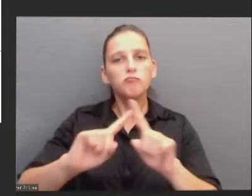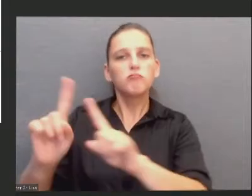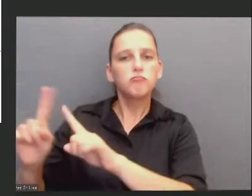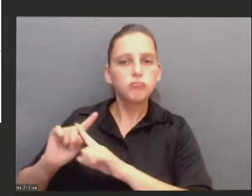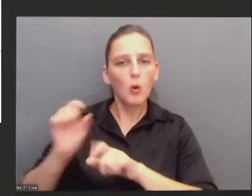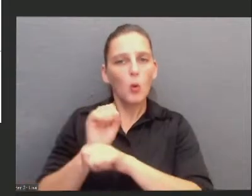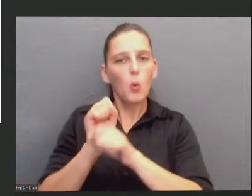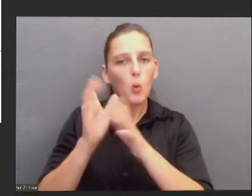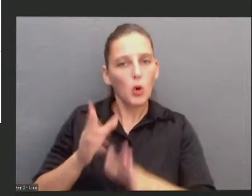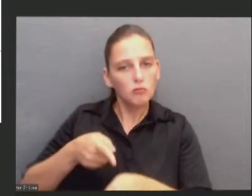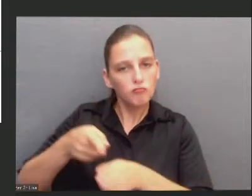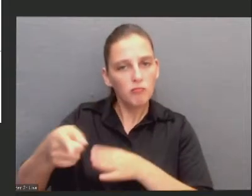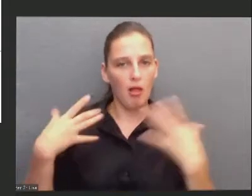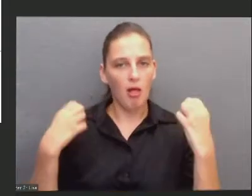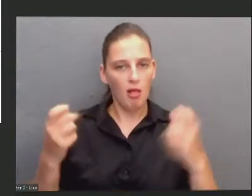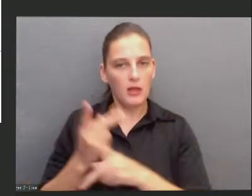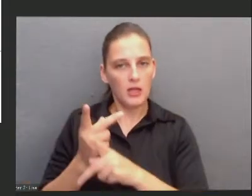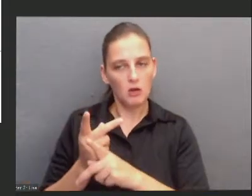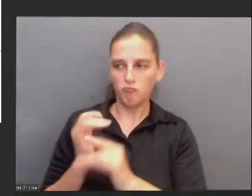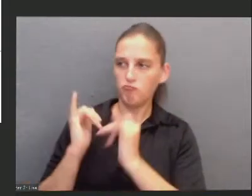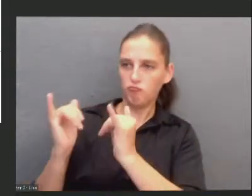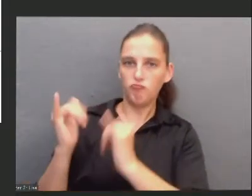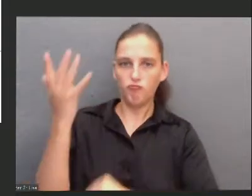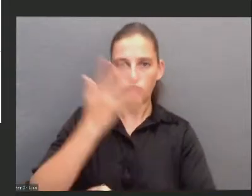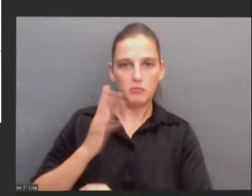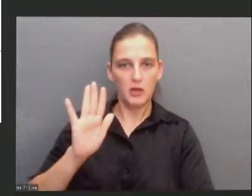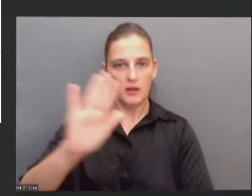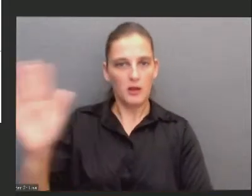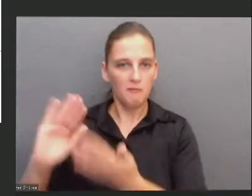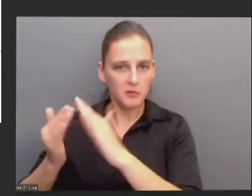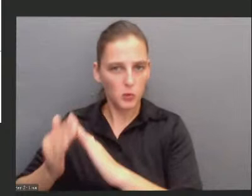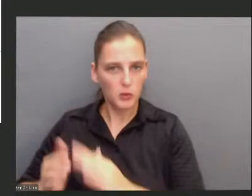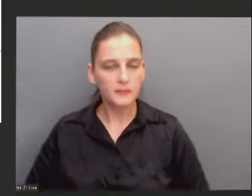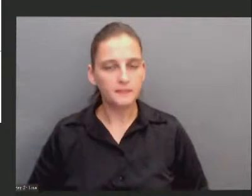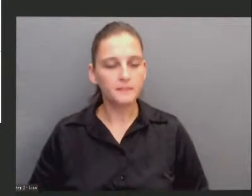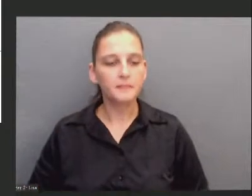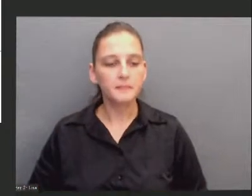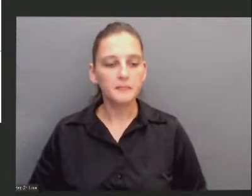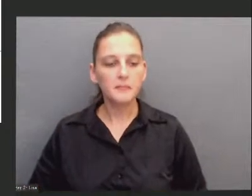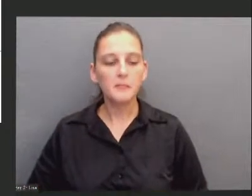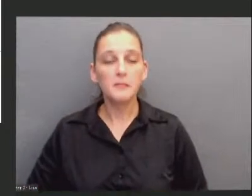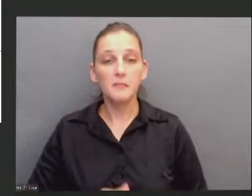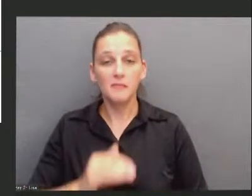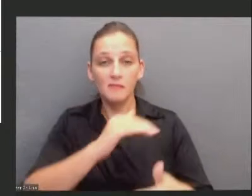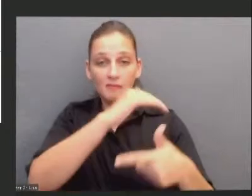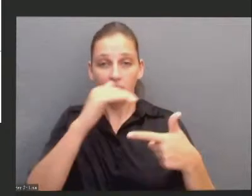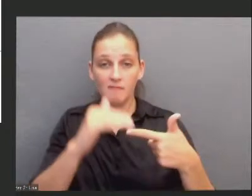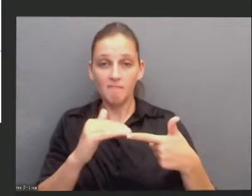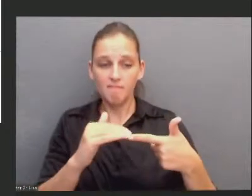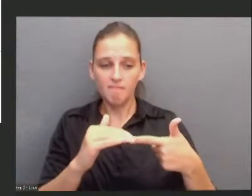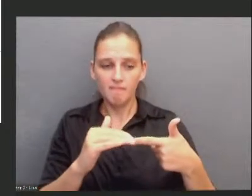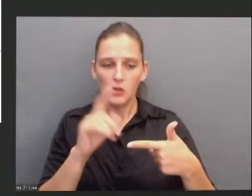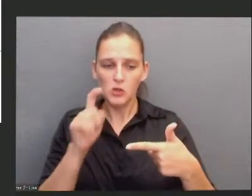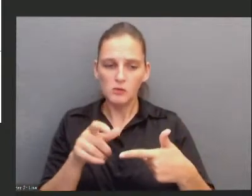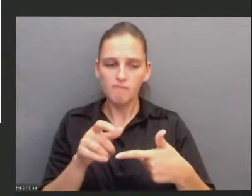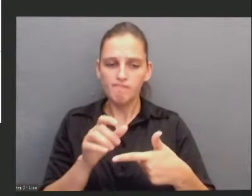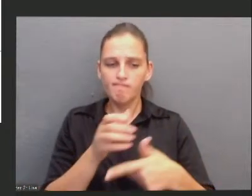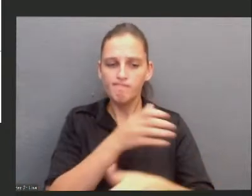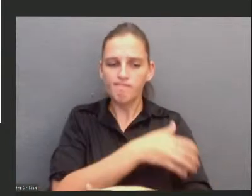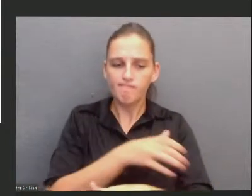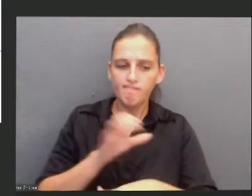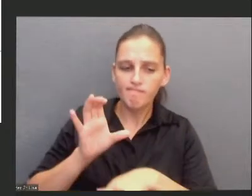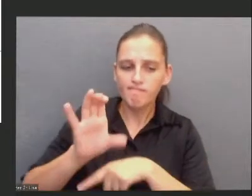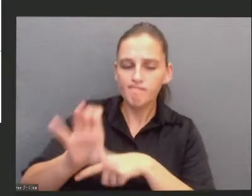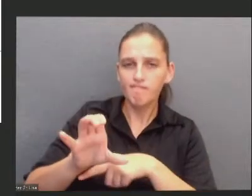communities. The second priority is to enforce a data ecosystem that promotes